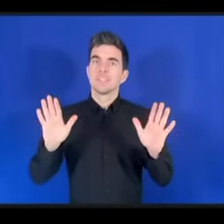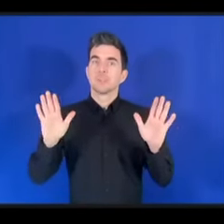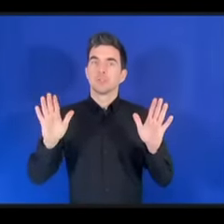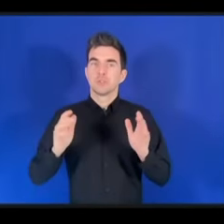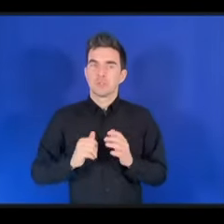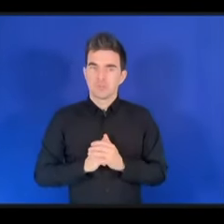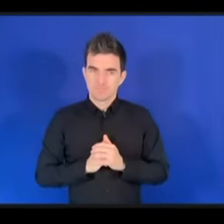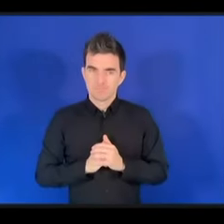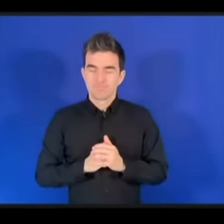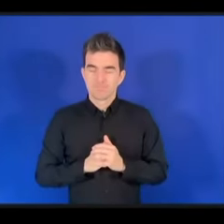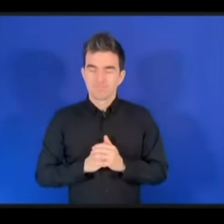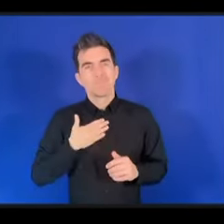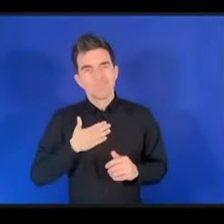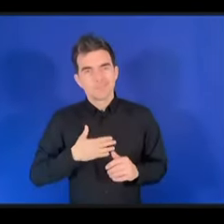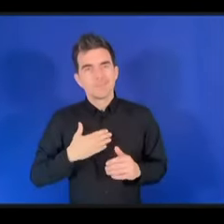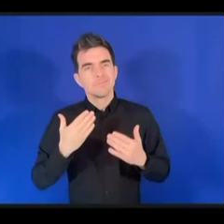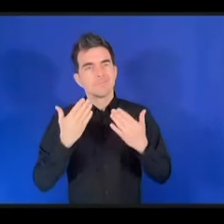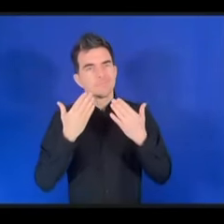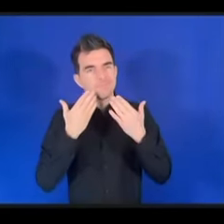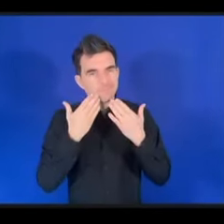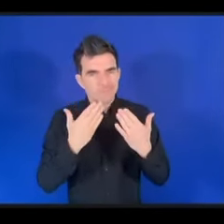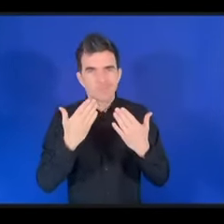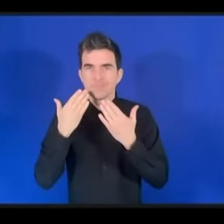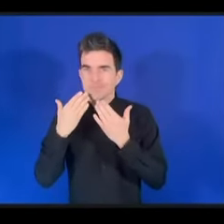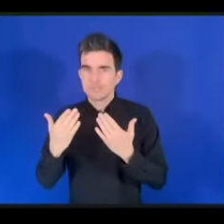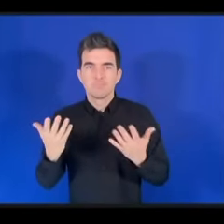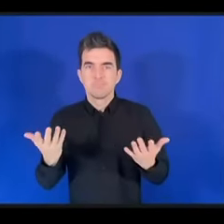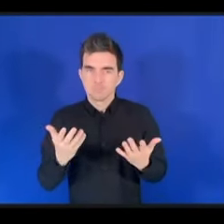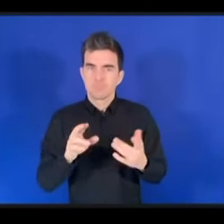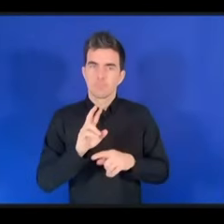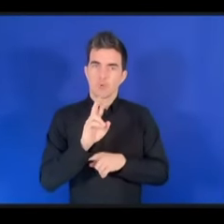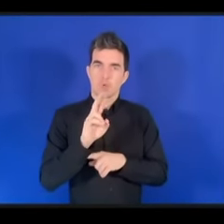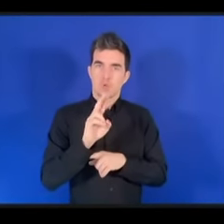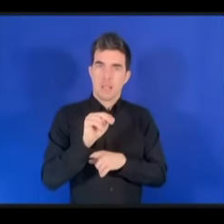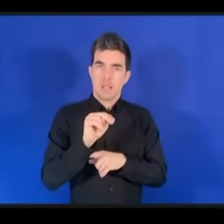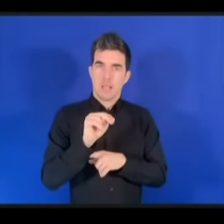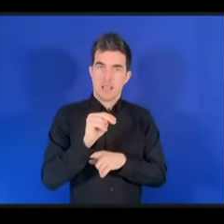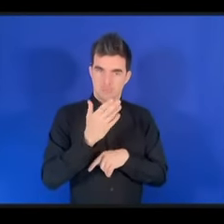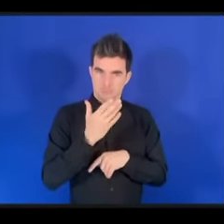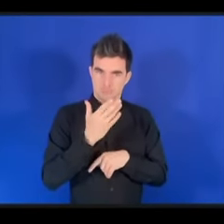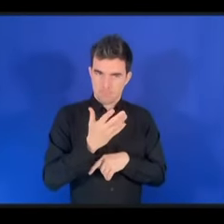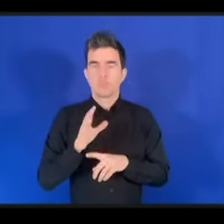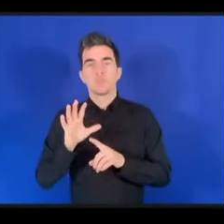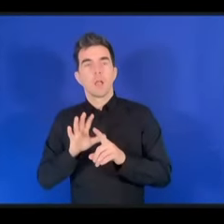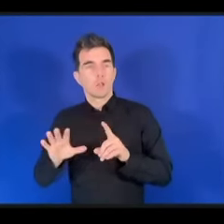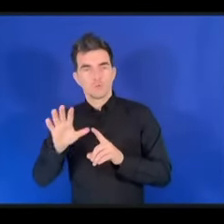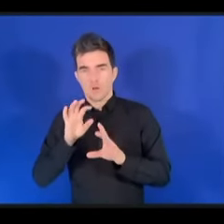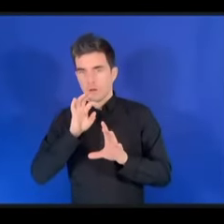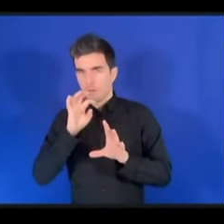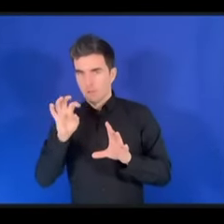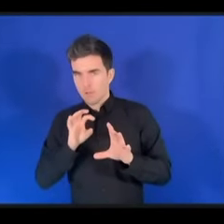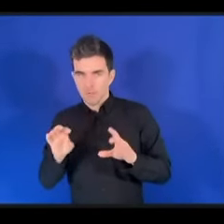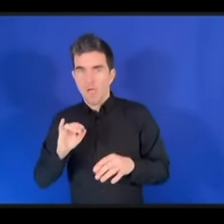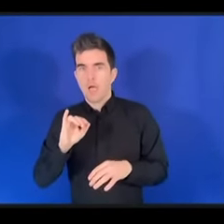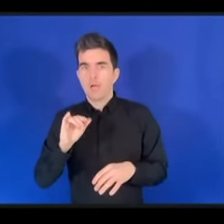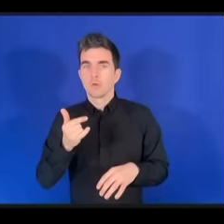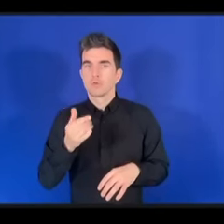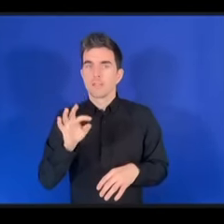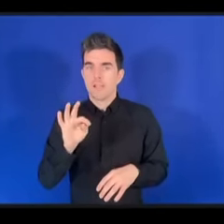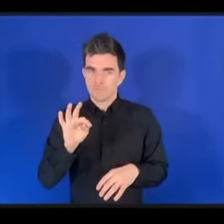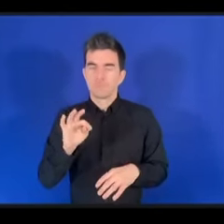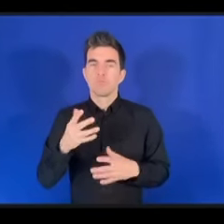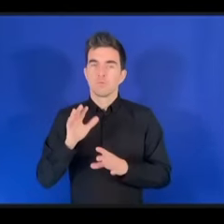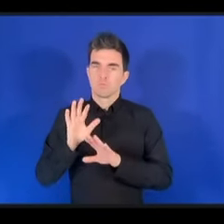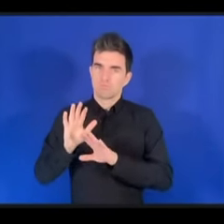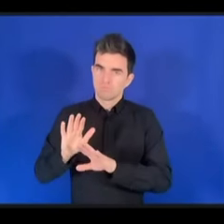regional IGFs, both at home and abroad, for their preparation and hard work to bring a success to